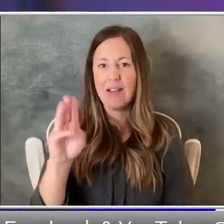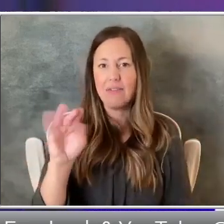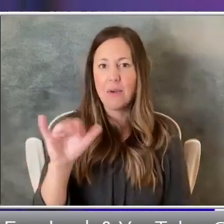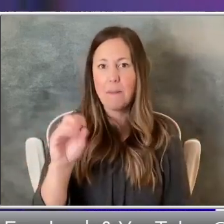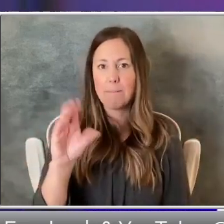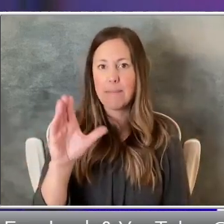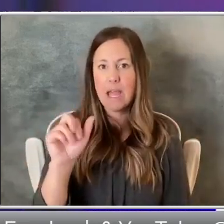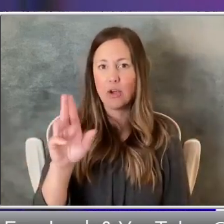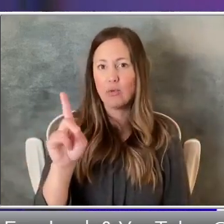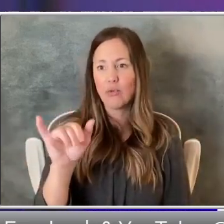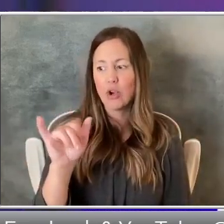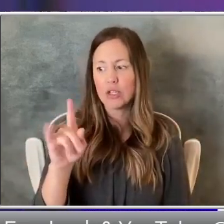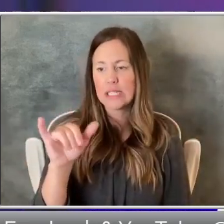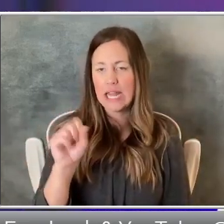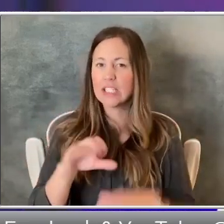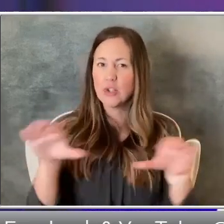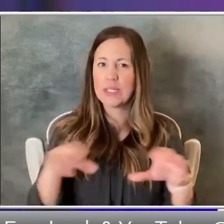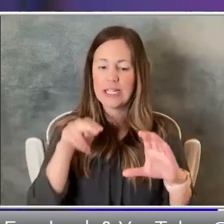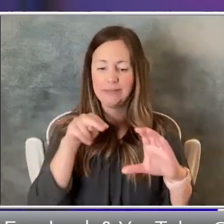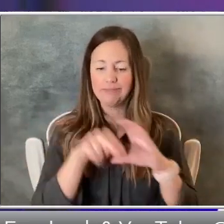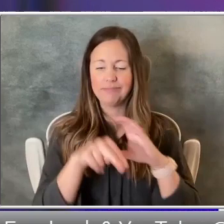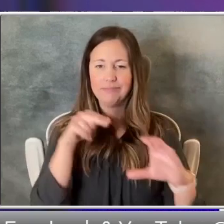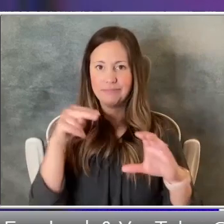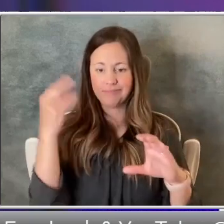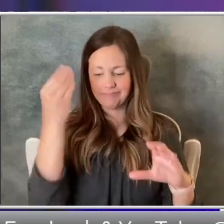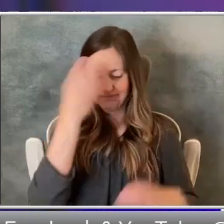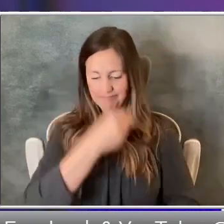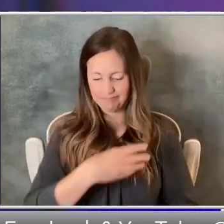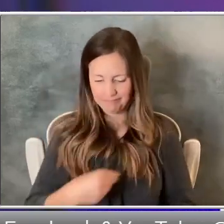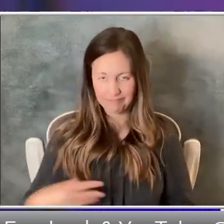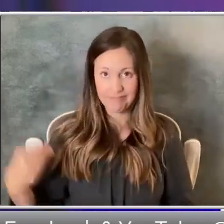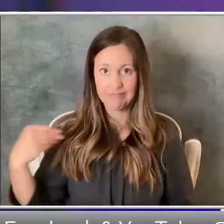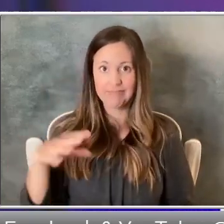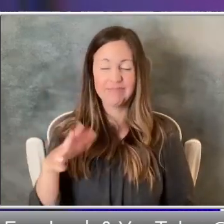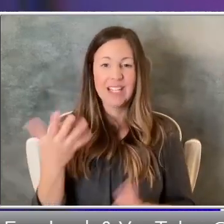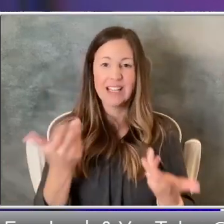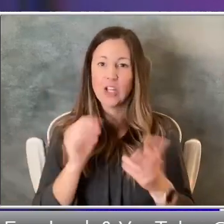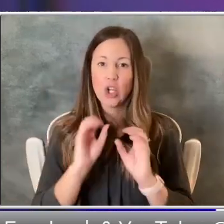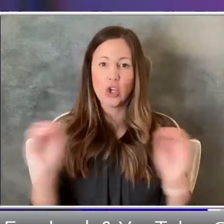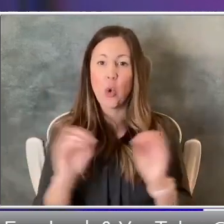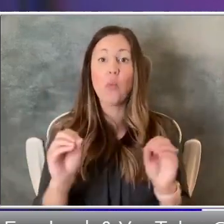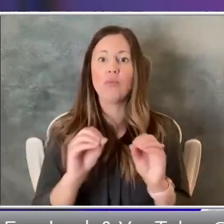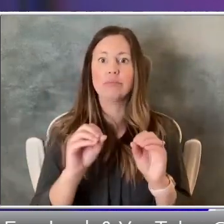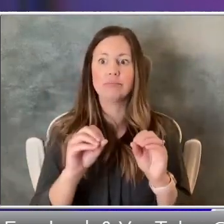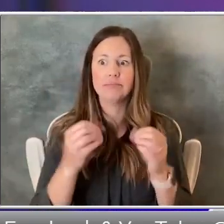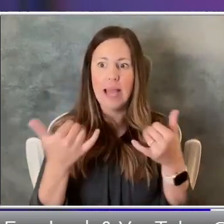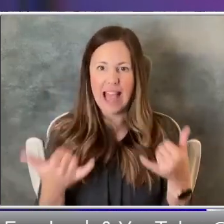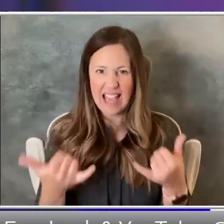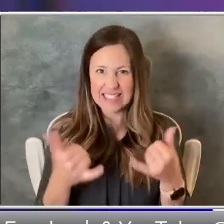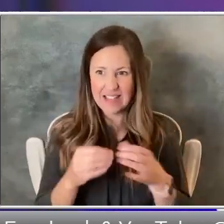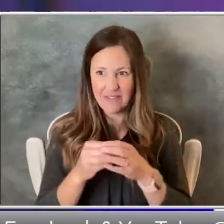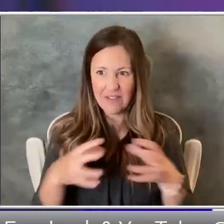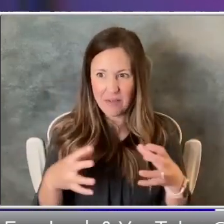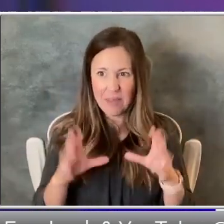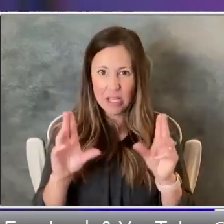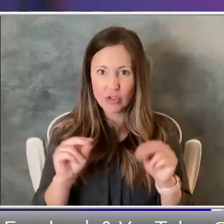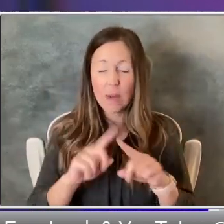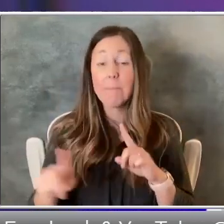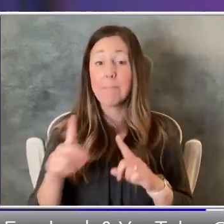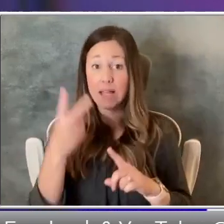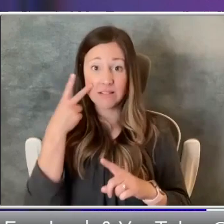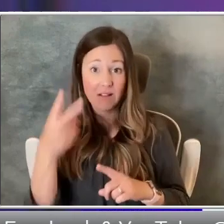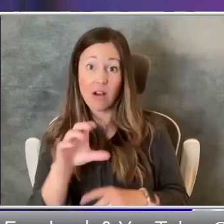for metabolism within the heart, and there was not evidence of active inflammation within the heart, but there was this region of scar that could